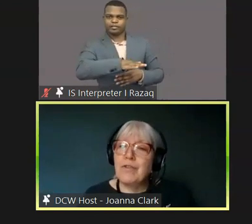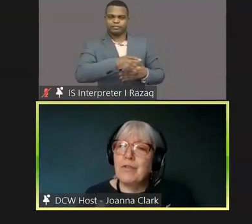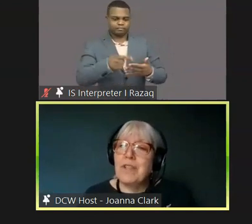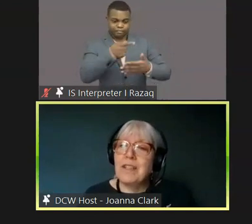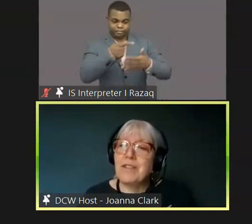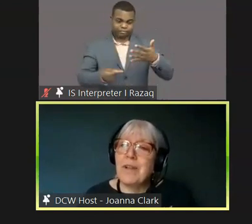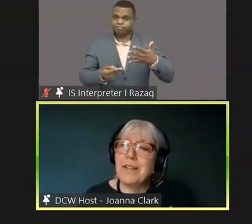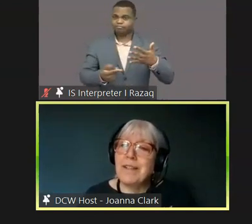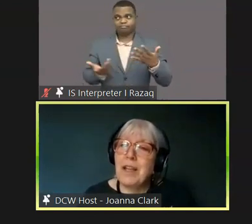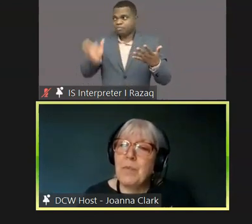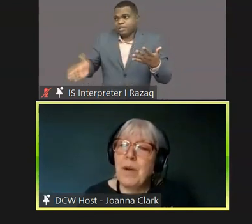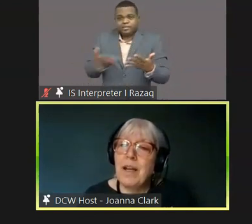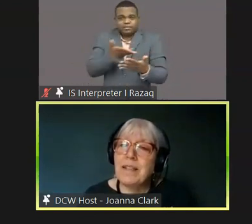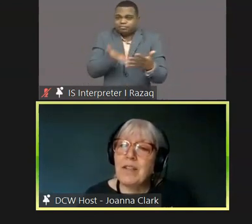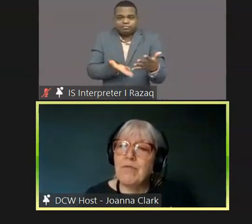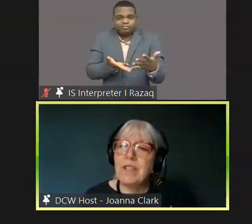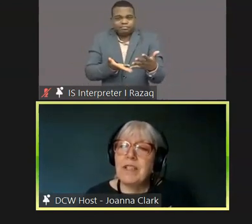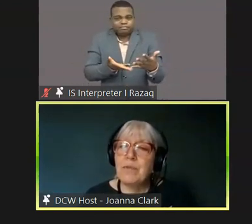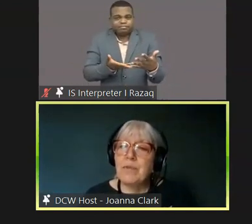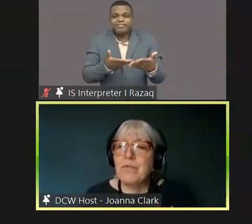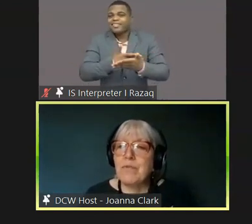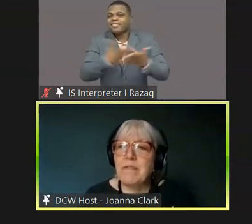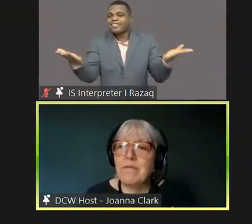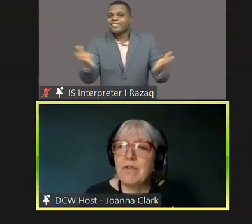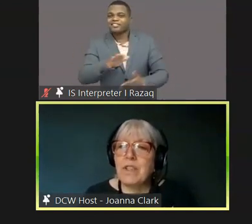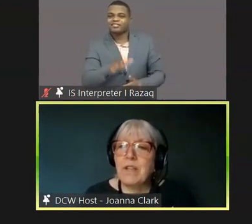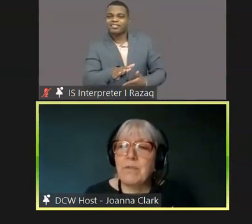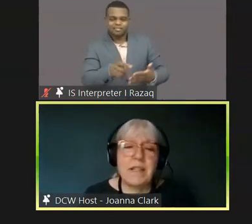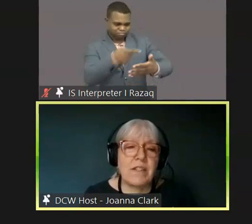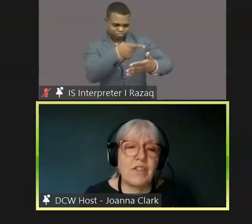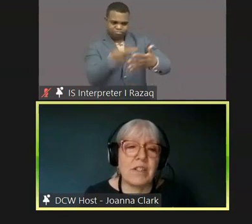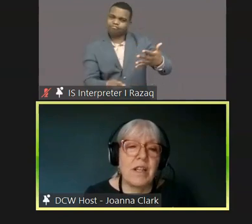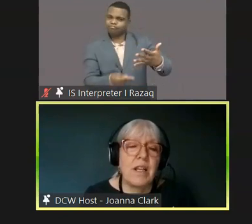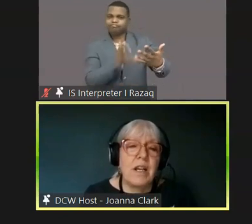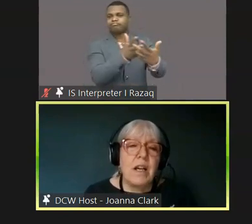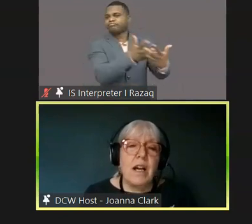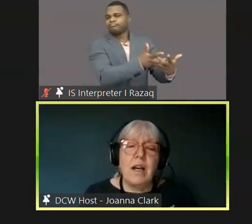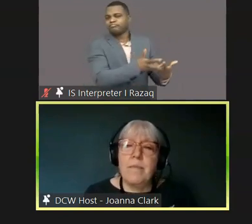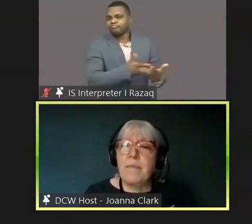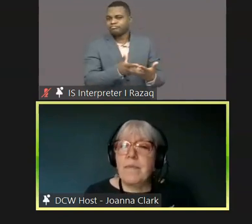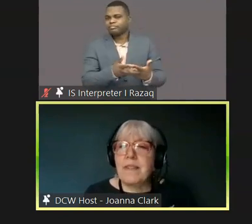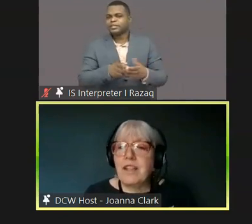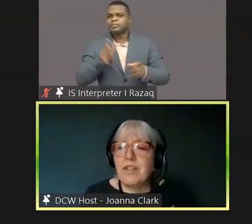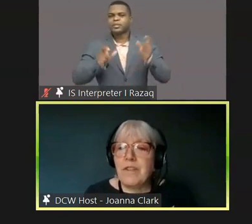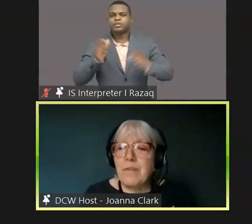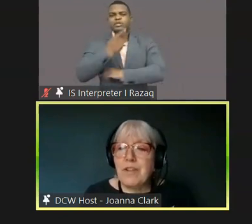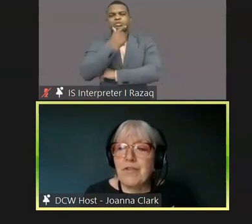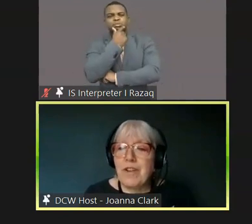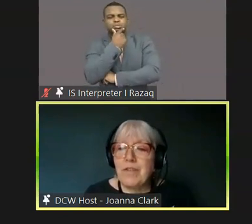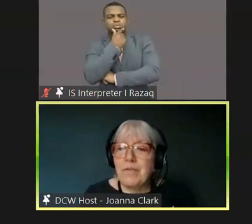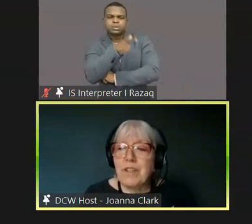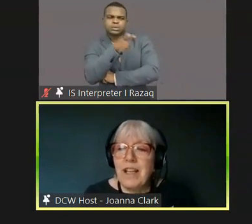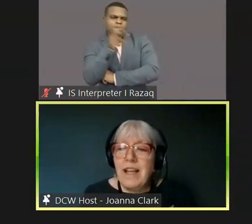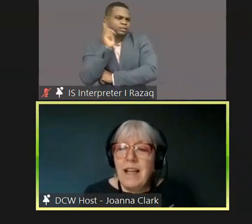might not do this in quite the same way. So really important to reinforce those messages. Thank you very